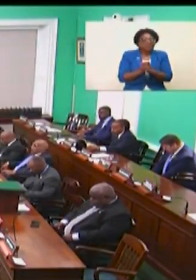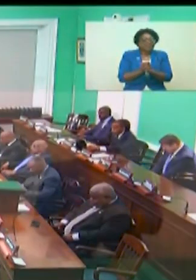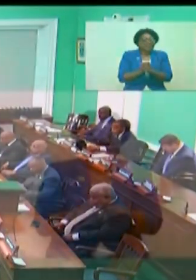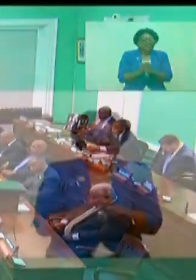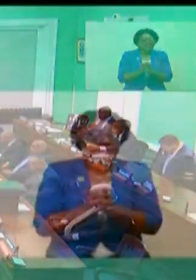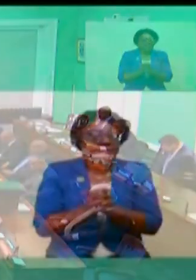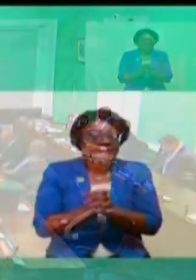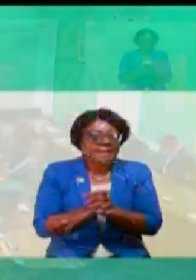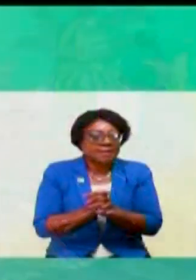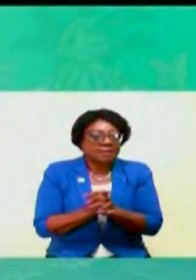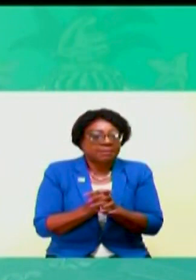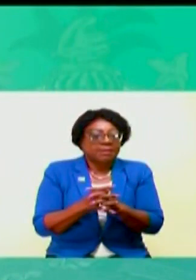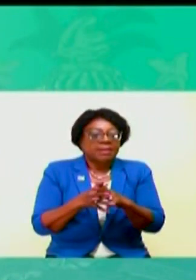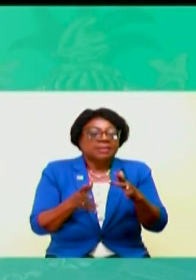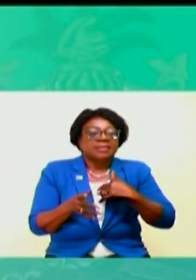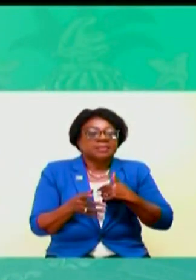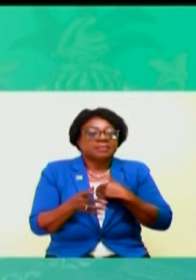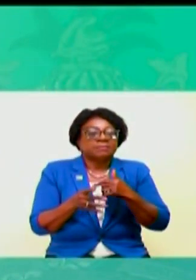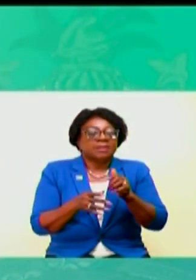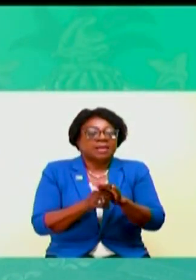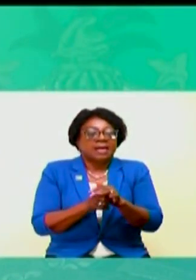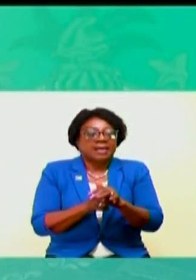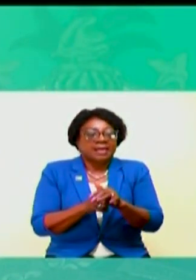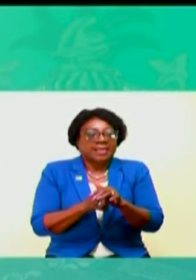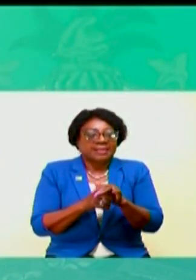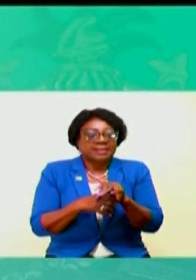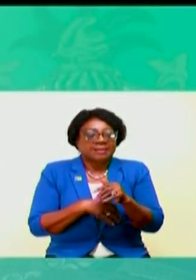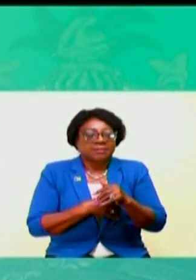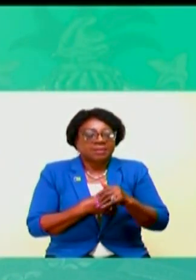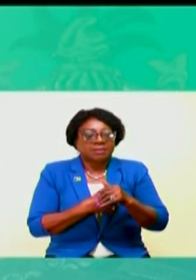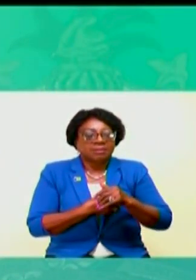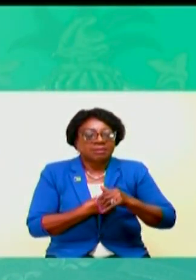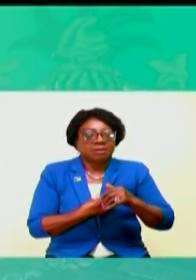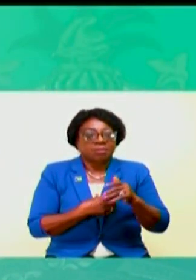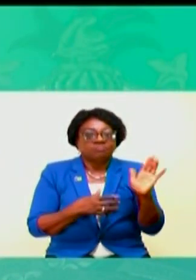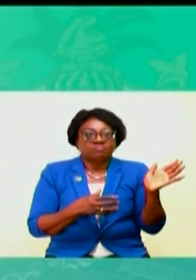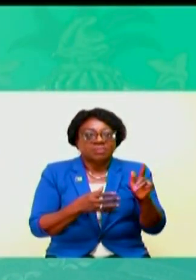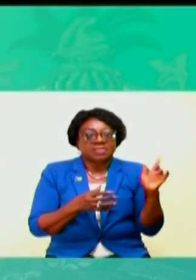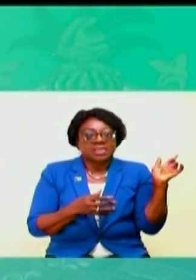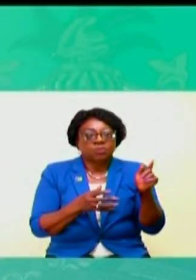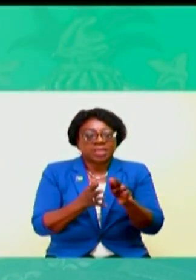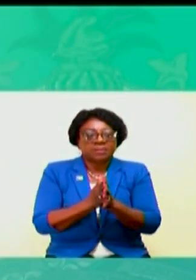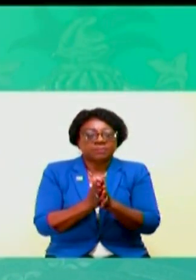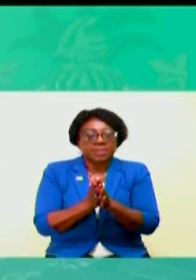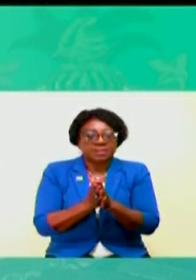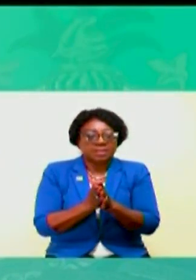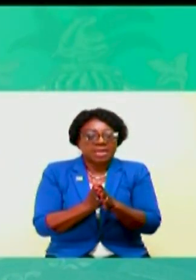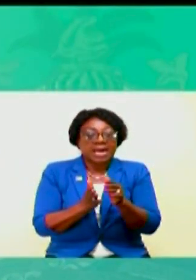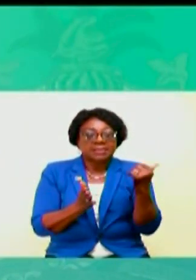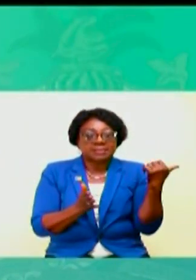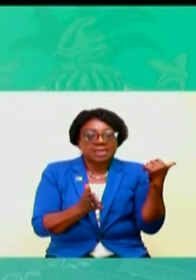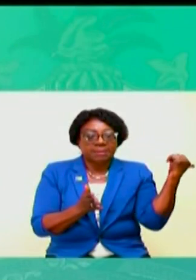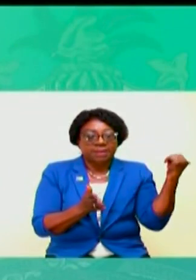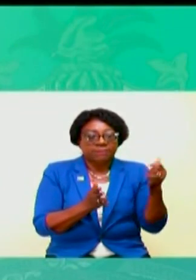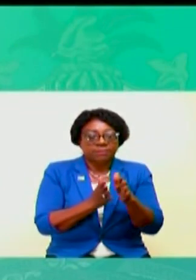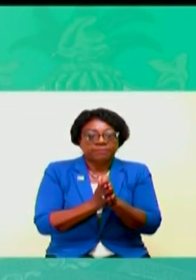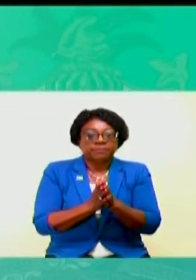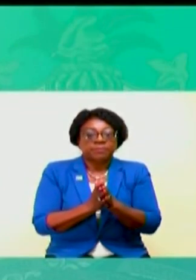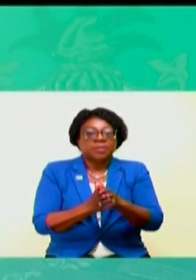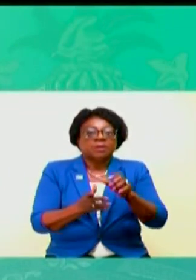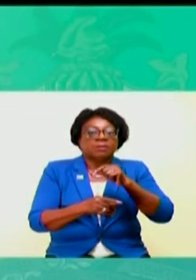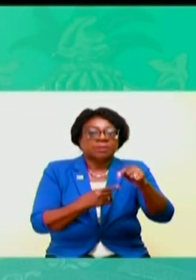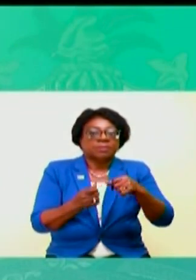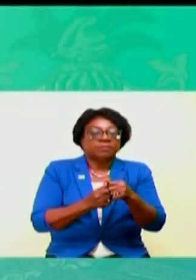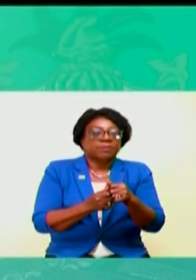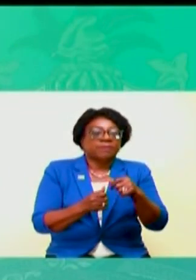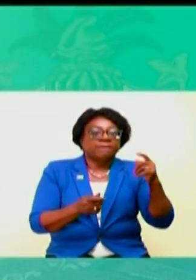This is my team, Carmichael, Mr. Deputy Speaker, who have encamped around me from the fiery darts of